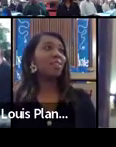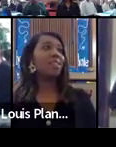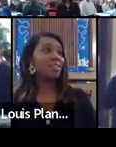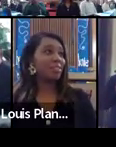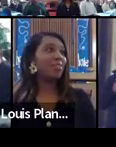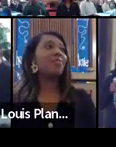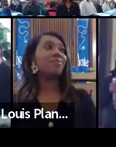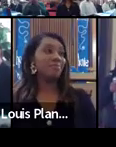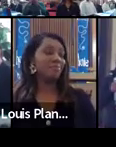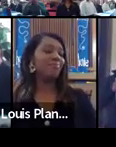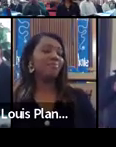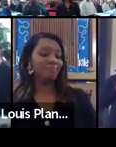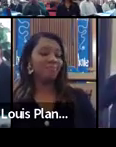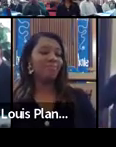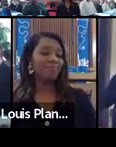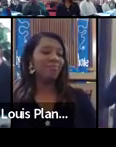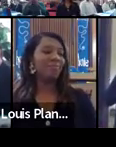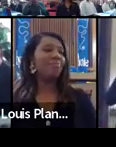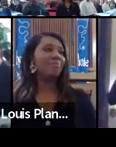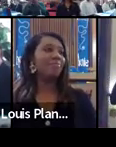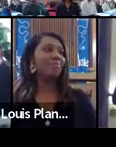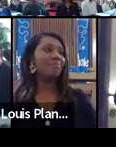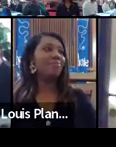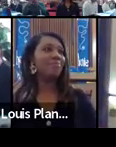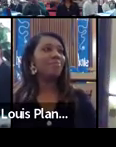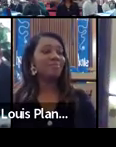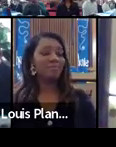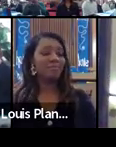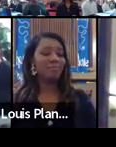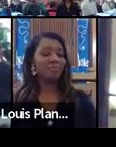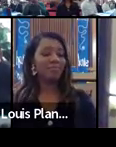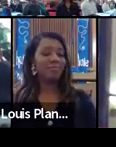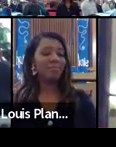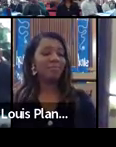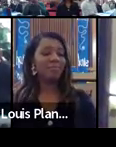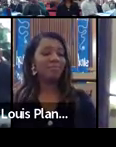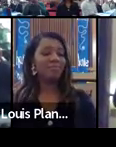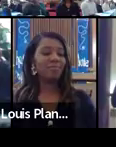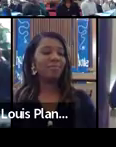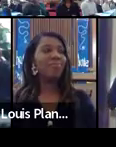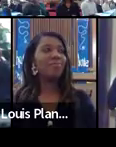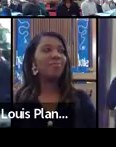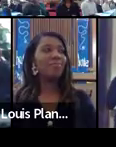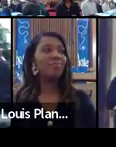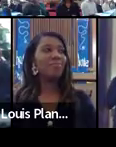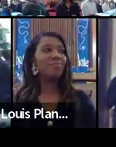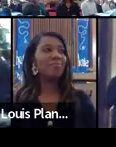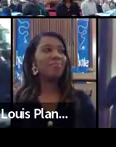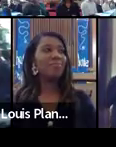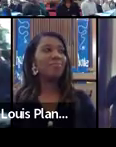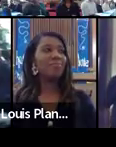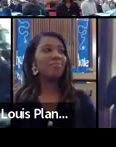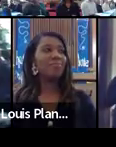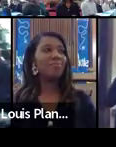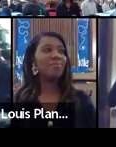wanted to. And could. It opened my eyes to a lot of things and opened me opportunities coming out of Sumner. I actually had a